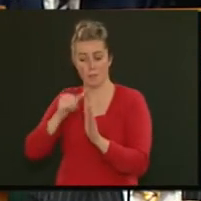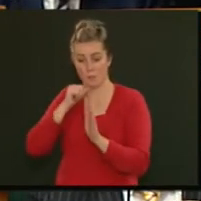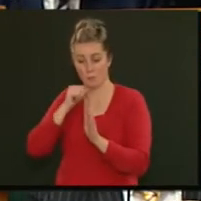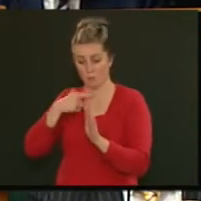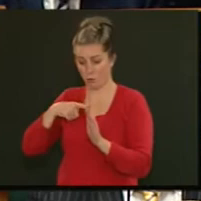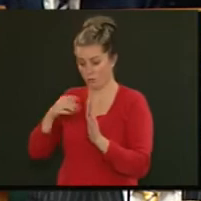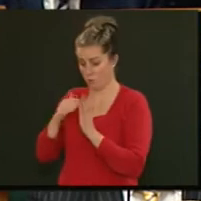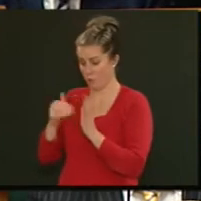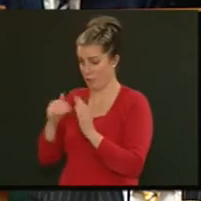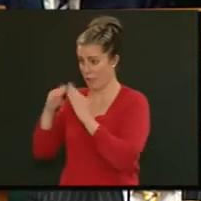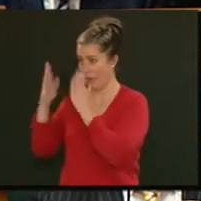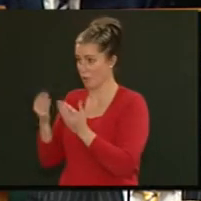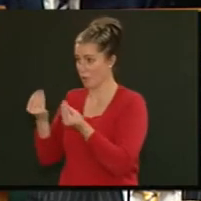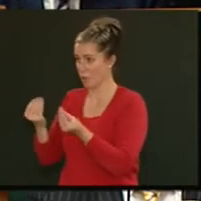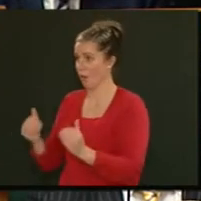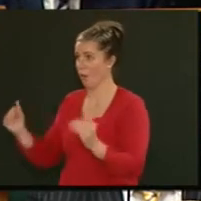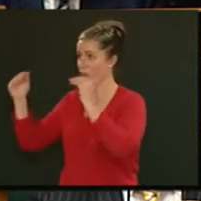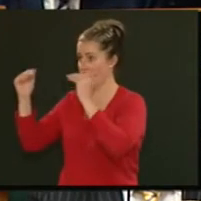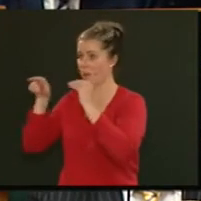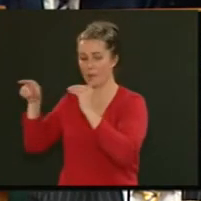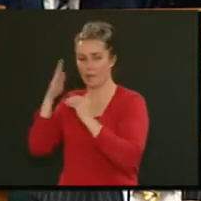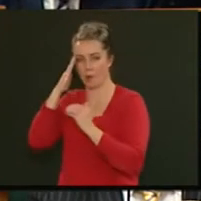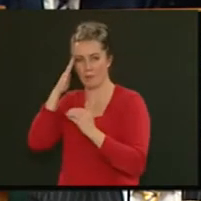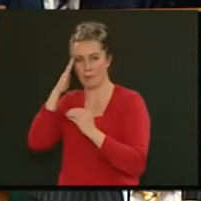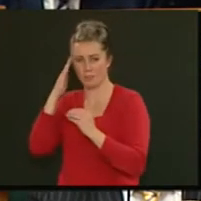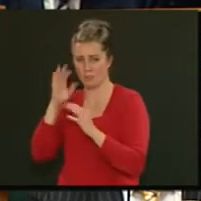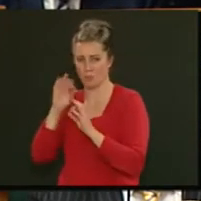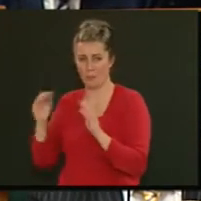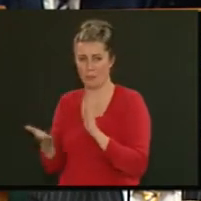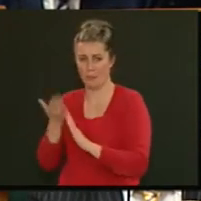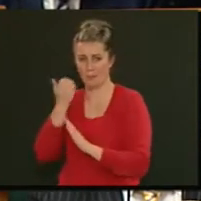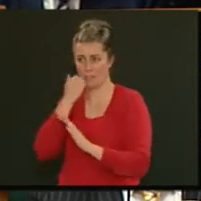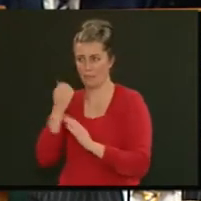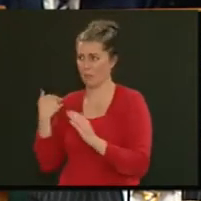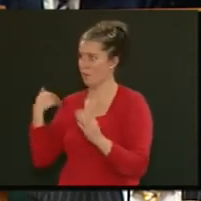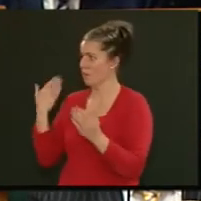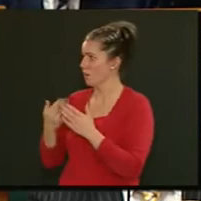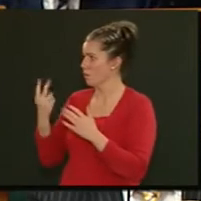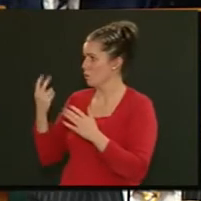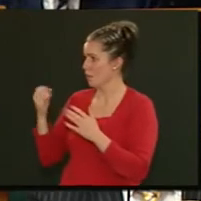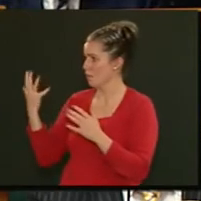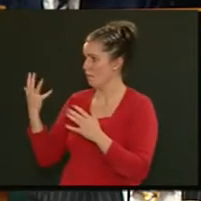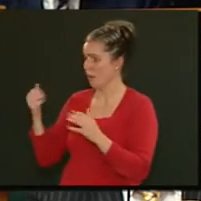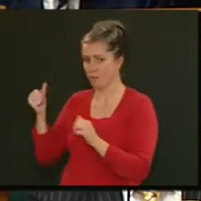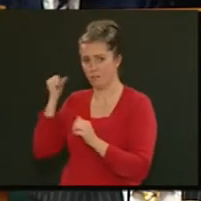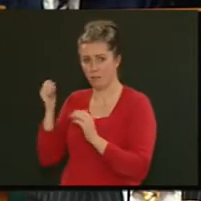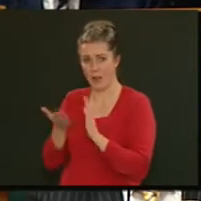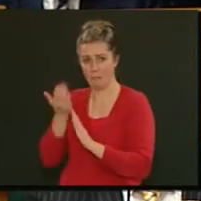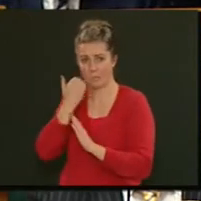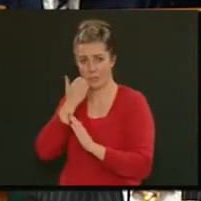costs. The accommodation supplement has not been updated since 2005 and is based